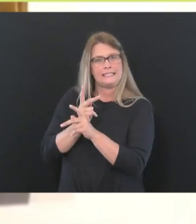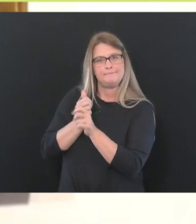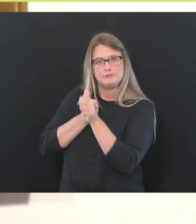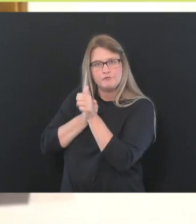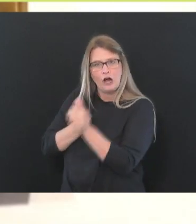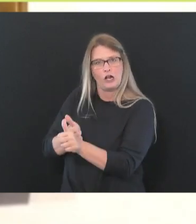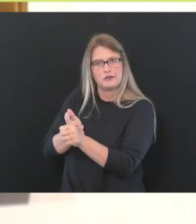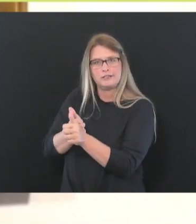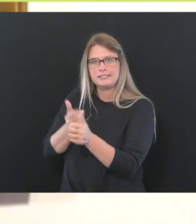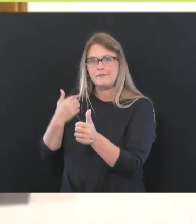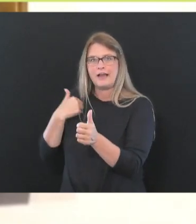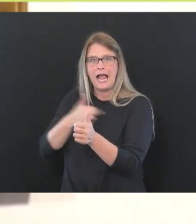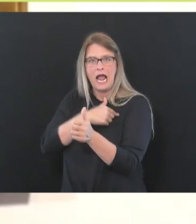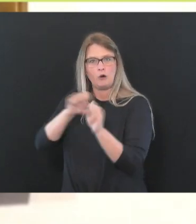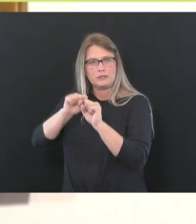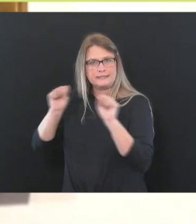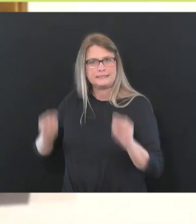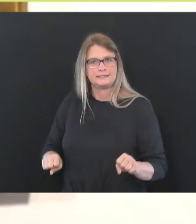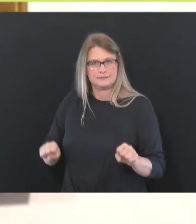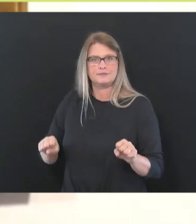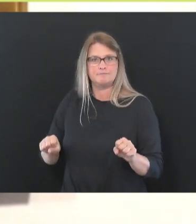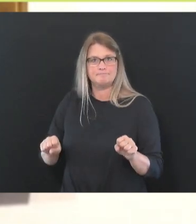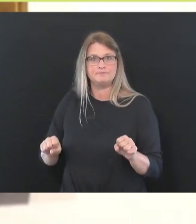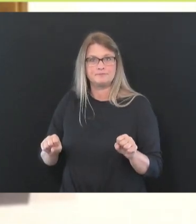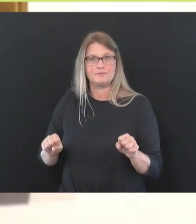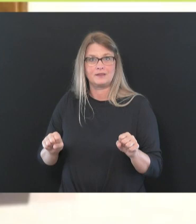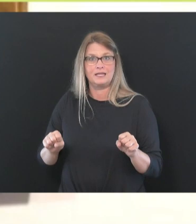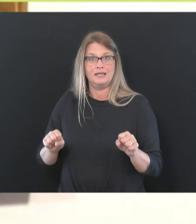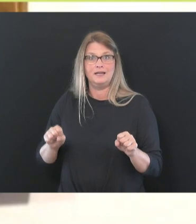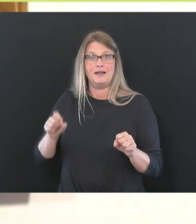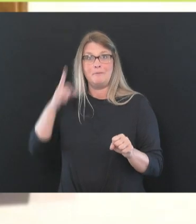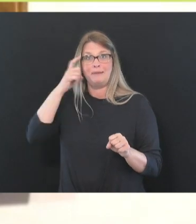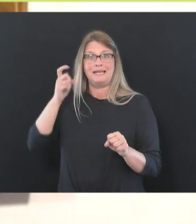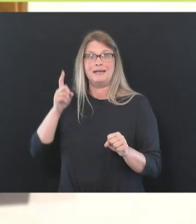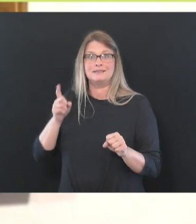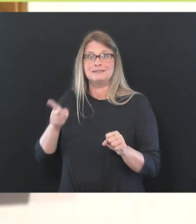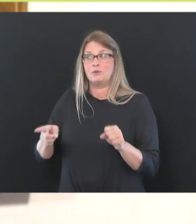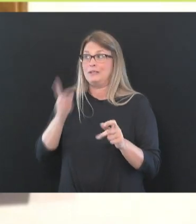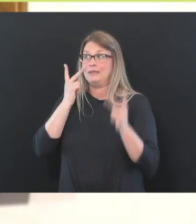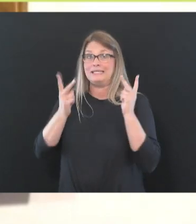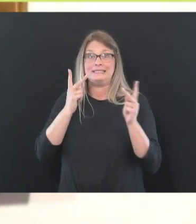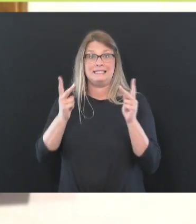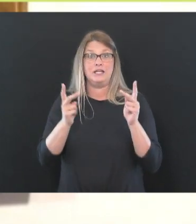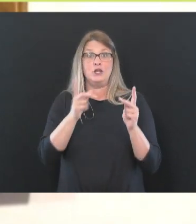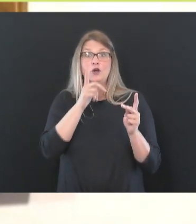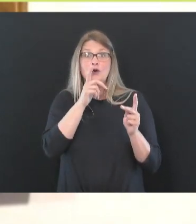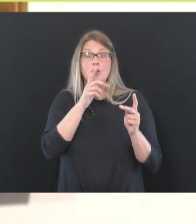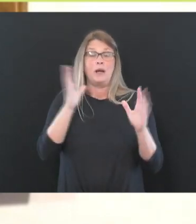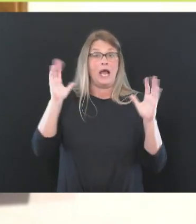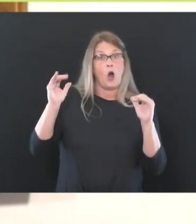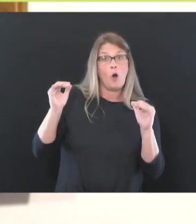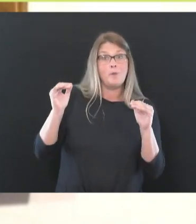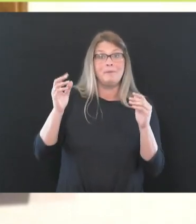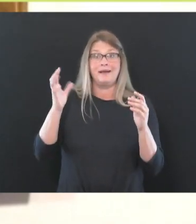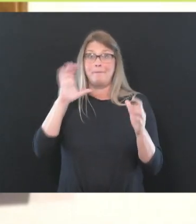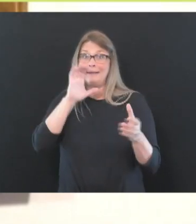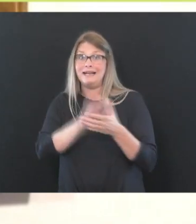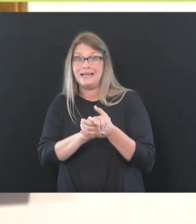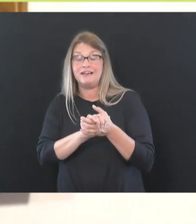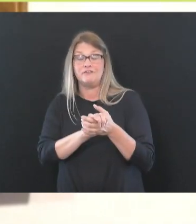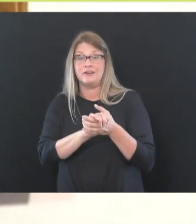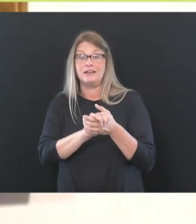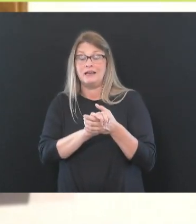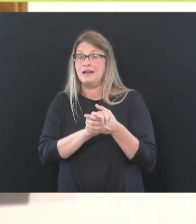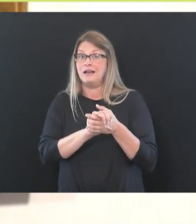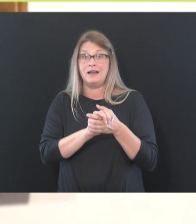the part of our system that fails fastest if we get the surge. We hope and we believe that because